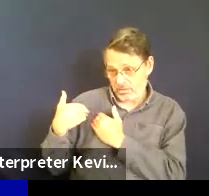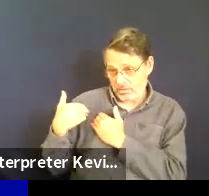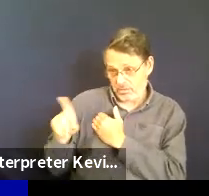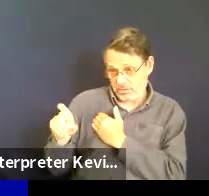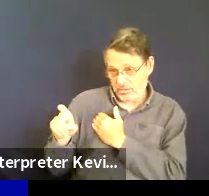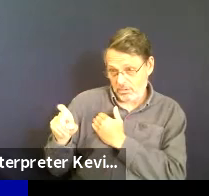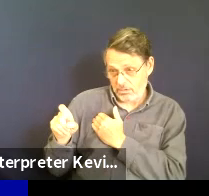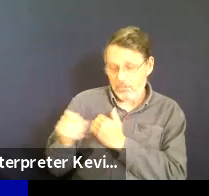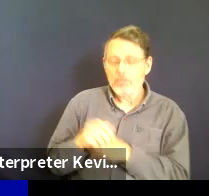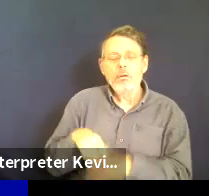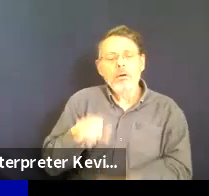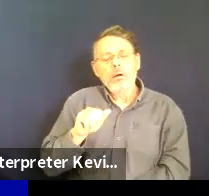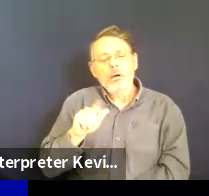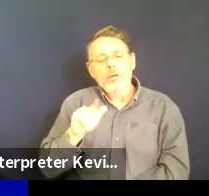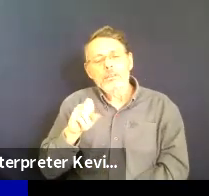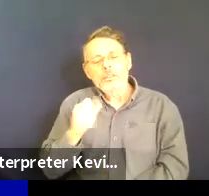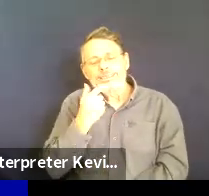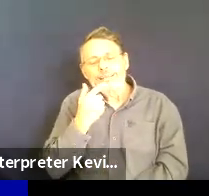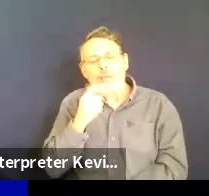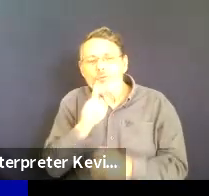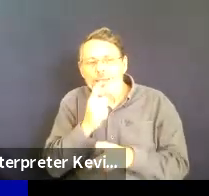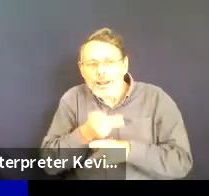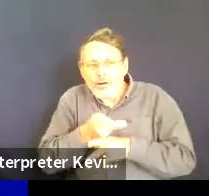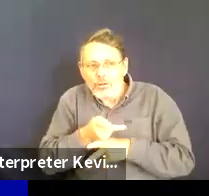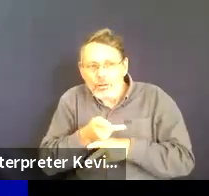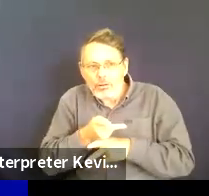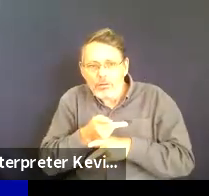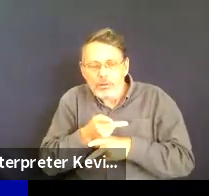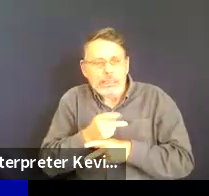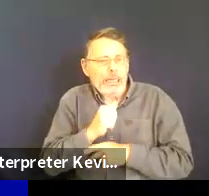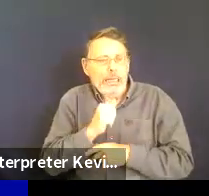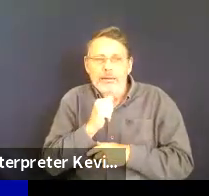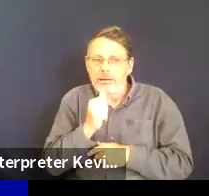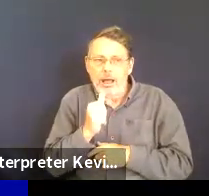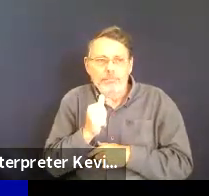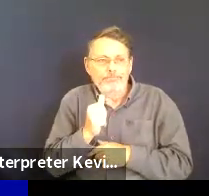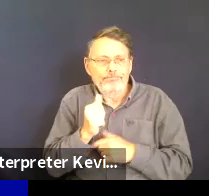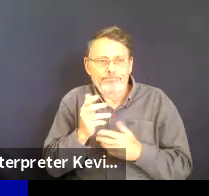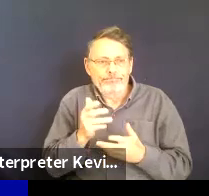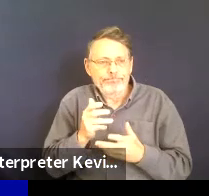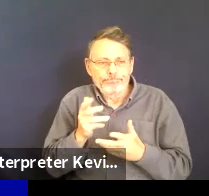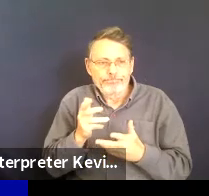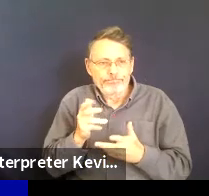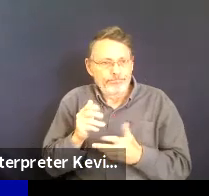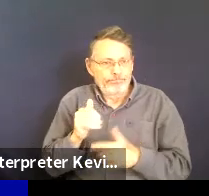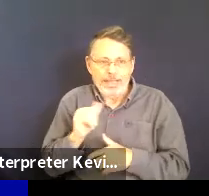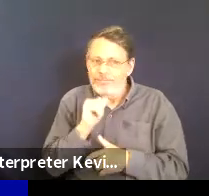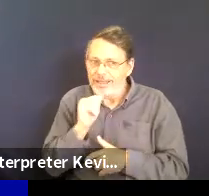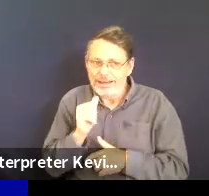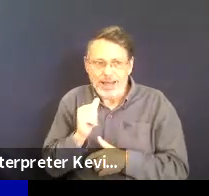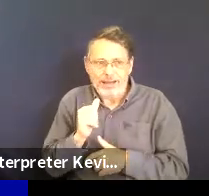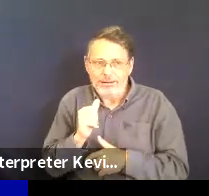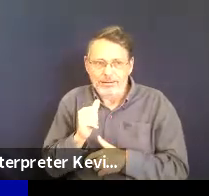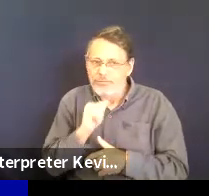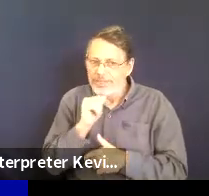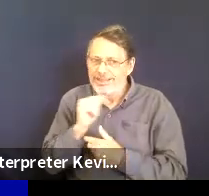So, you know, we have to be careful in not promulgating anything on authorities that we are not given information to